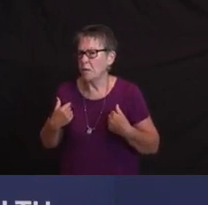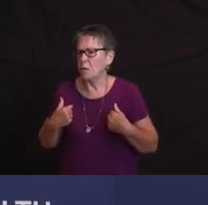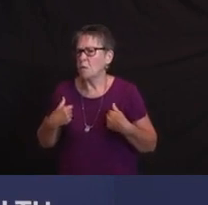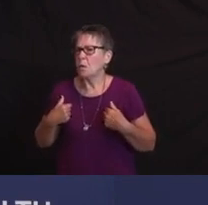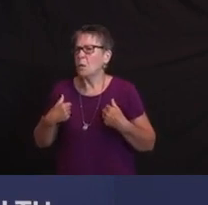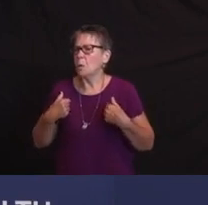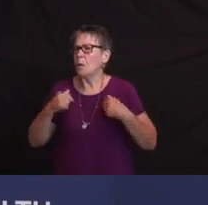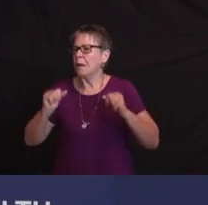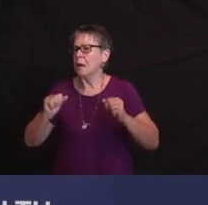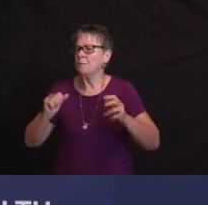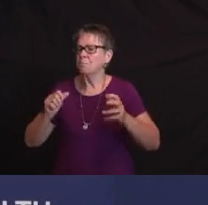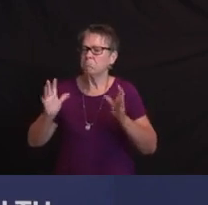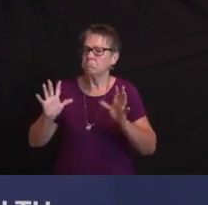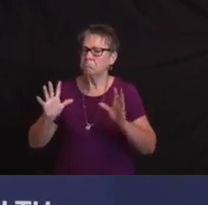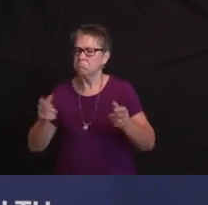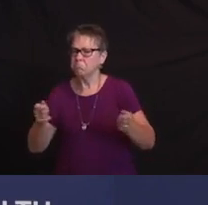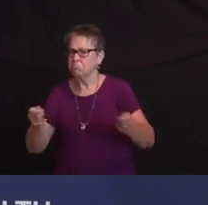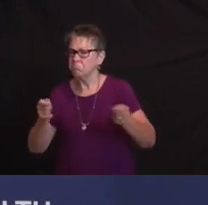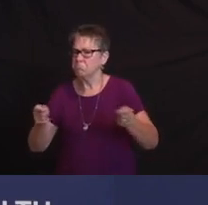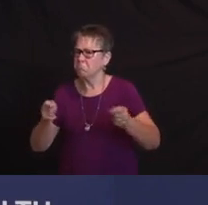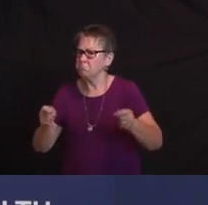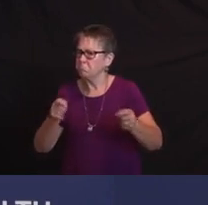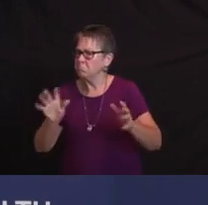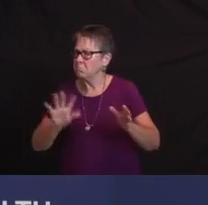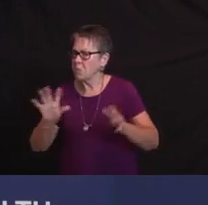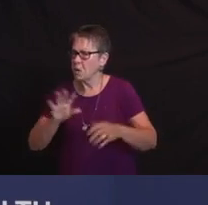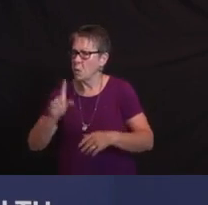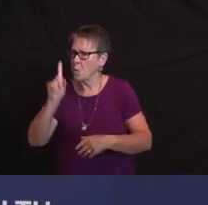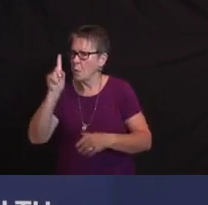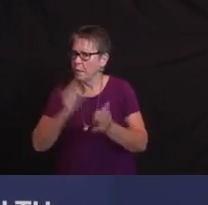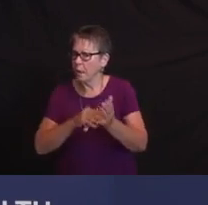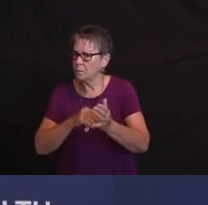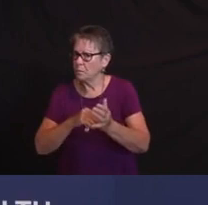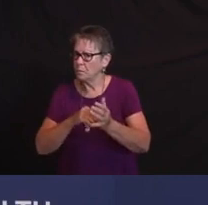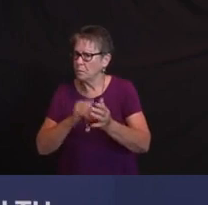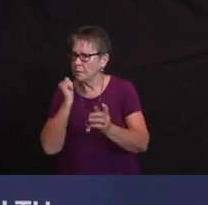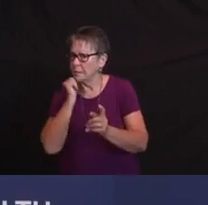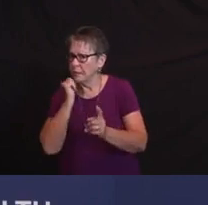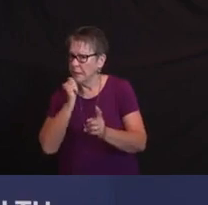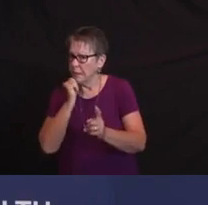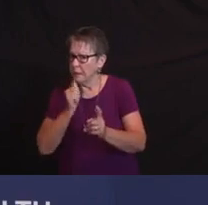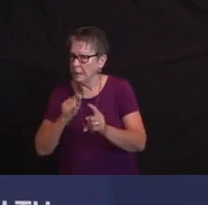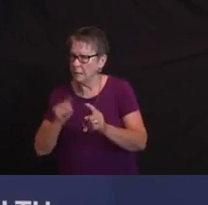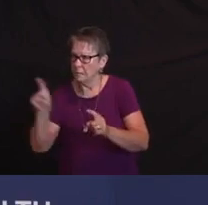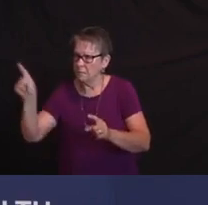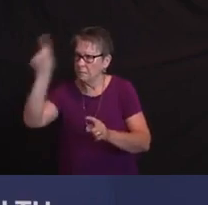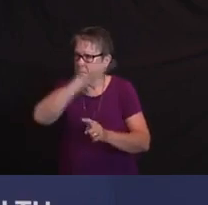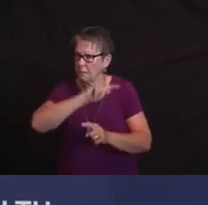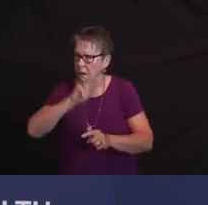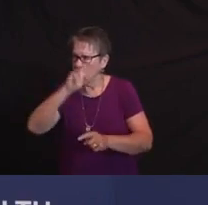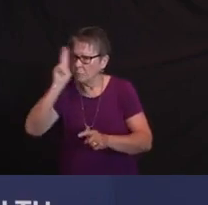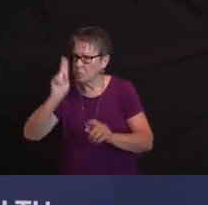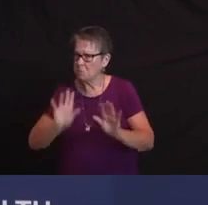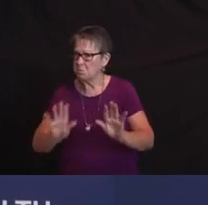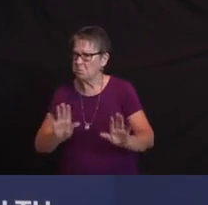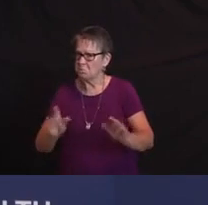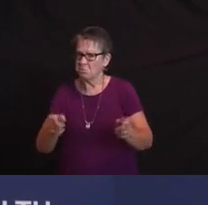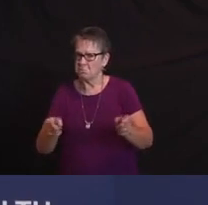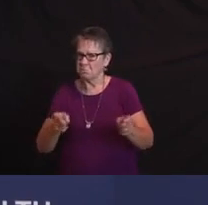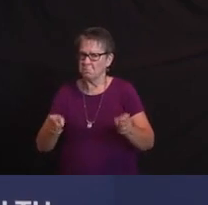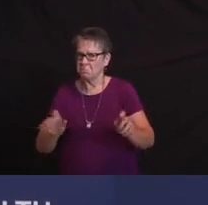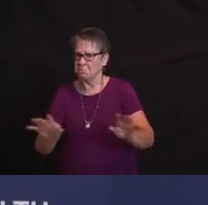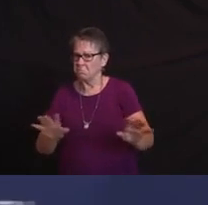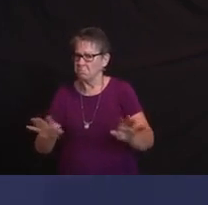into hospitalizations, which should be higher than what we're seeing right now, but not totally through the roof at this point.